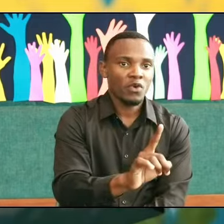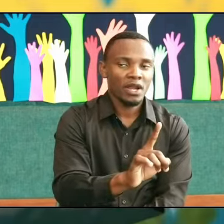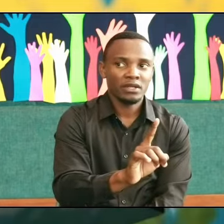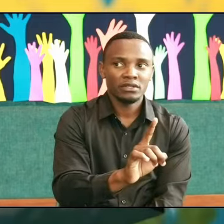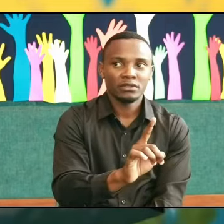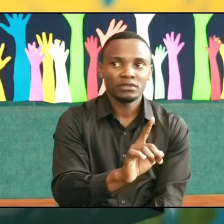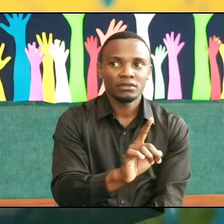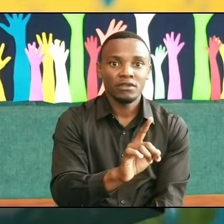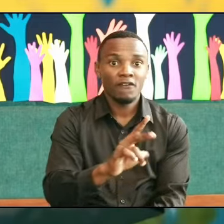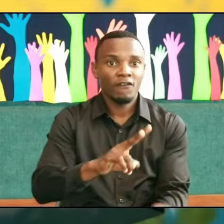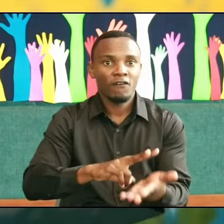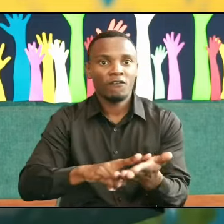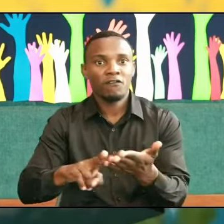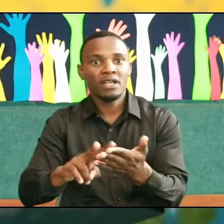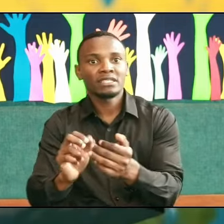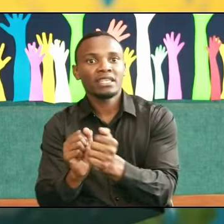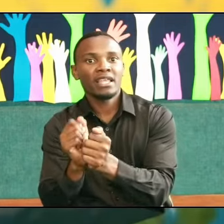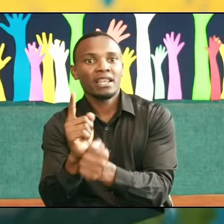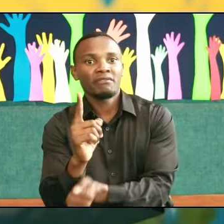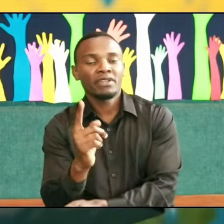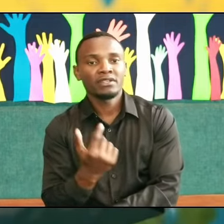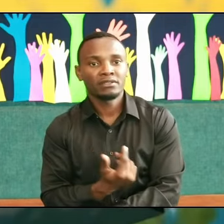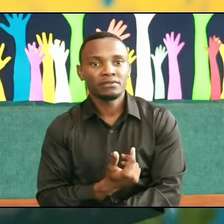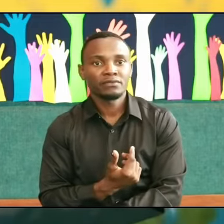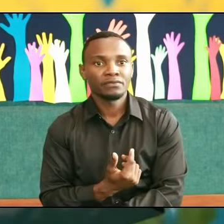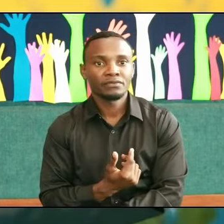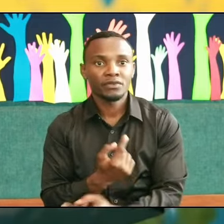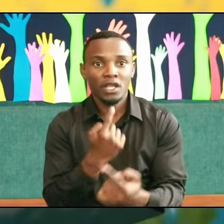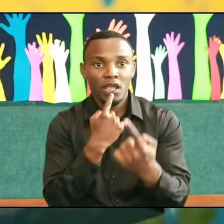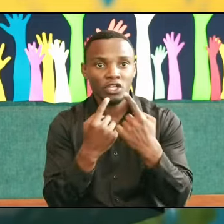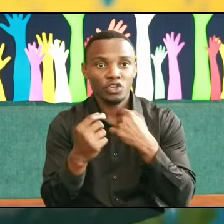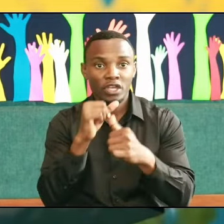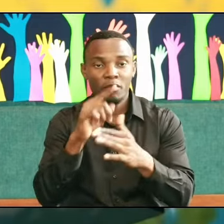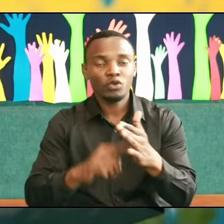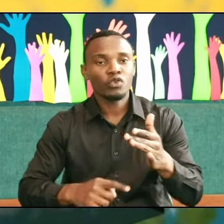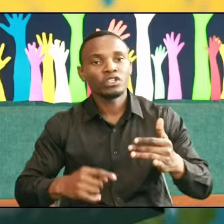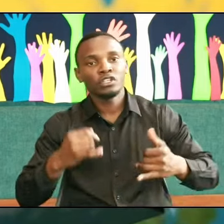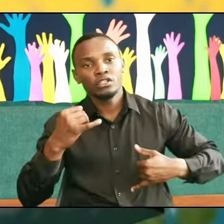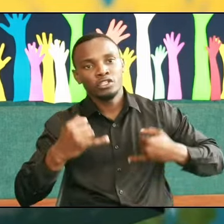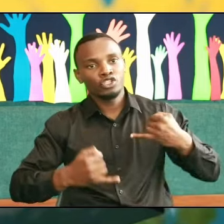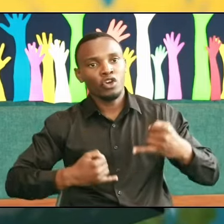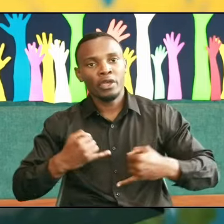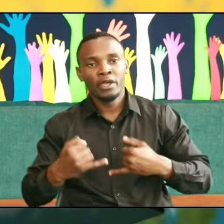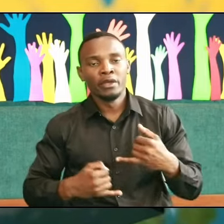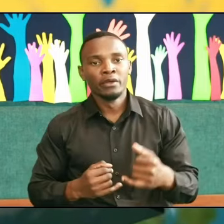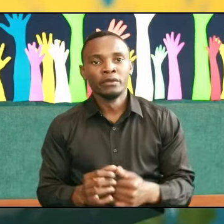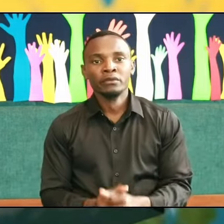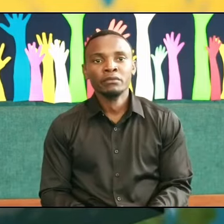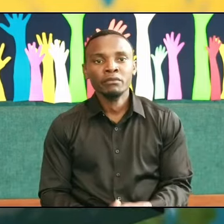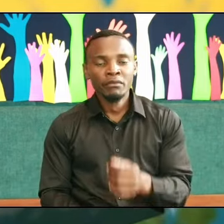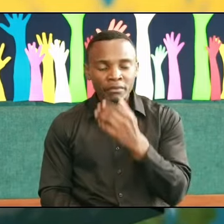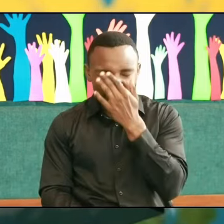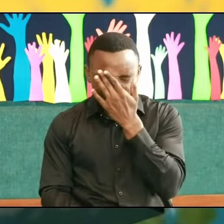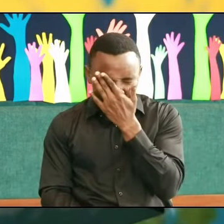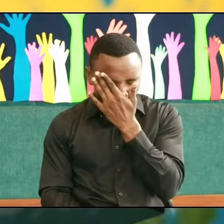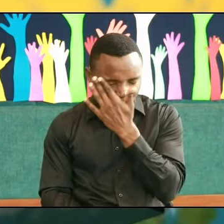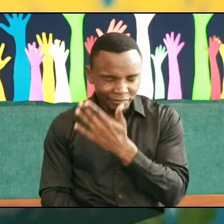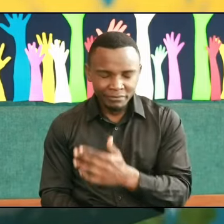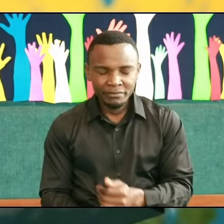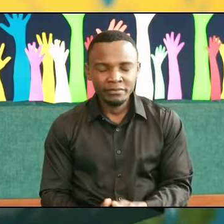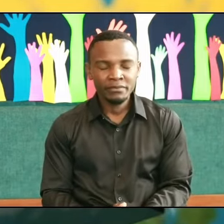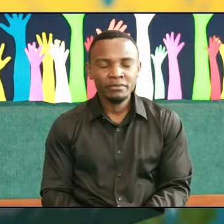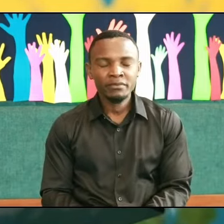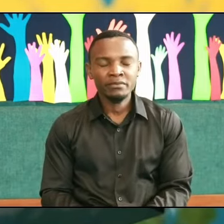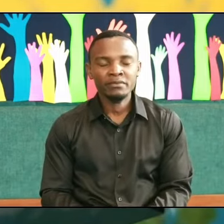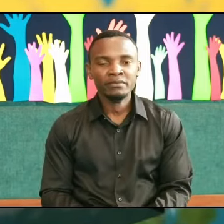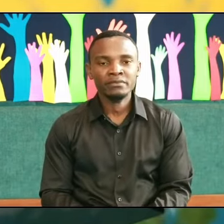51, I think it's verse 11. Isaiah 51 verse 11, talking about joy. Isaiah 51 verse 11. Where is Isaiah? In the